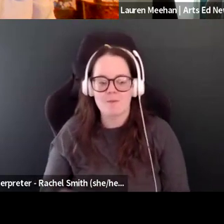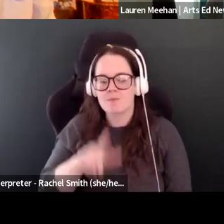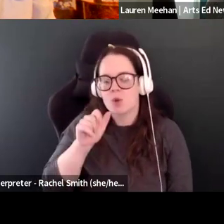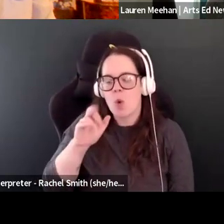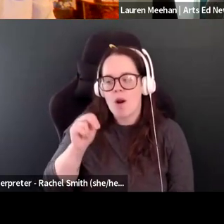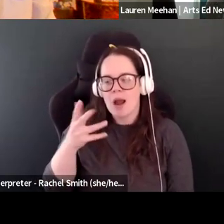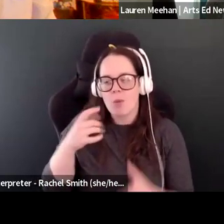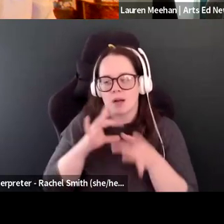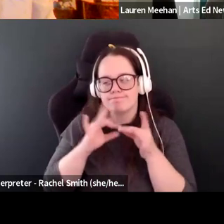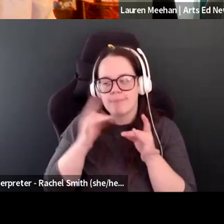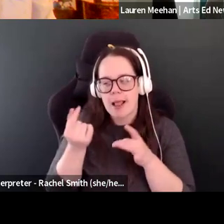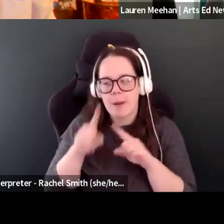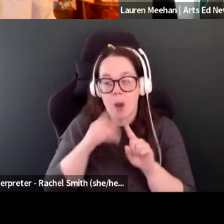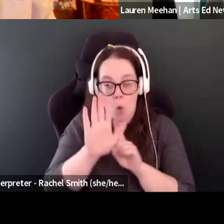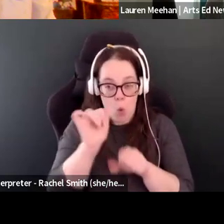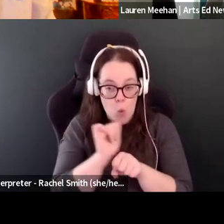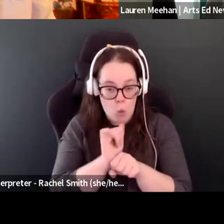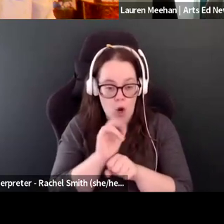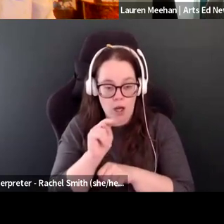Newark. You